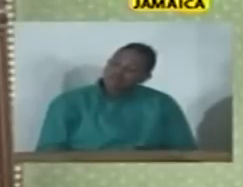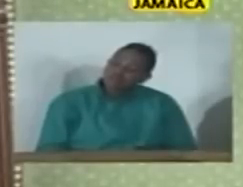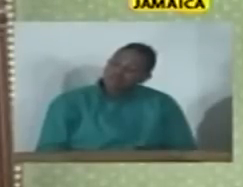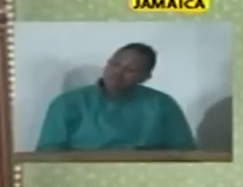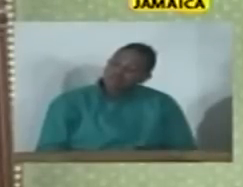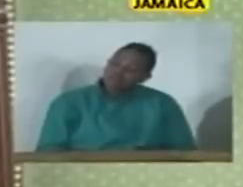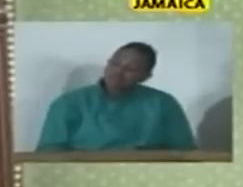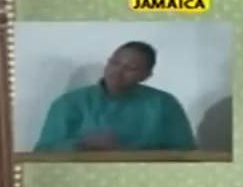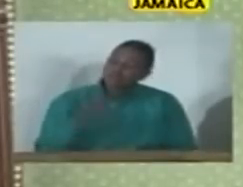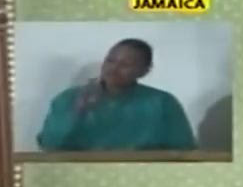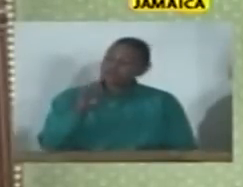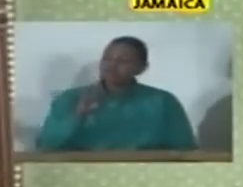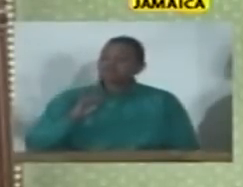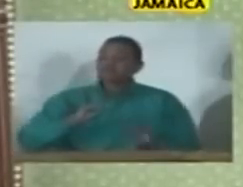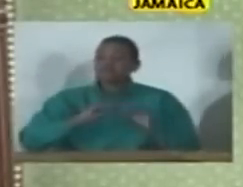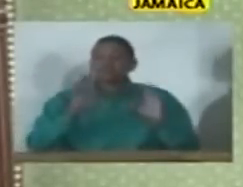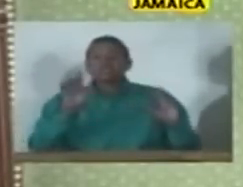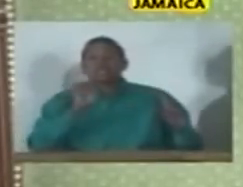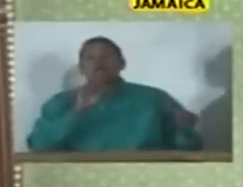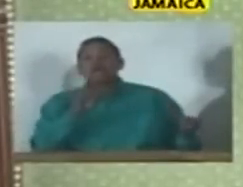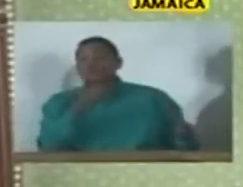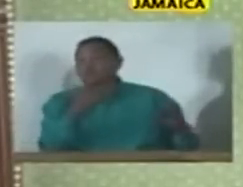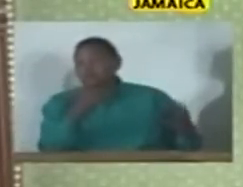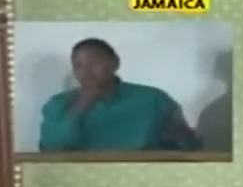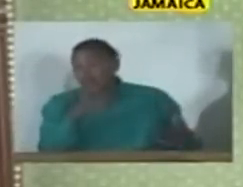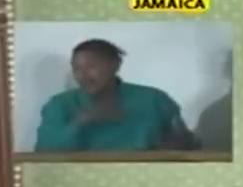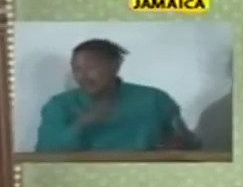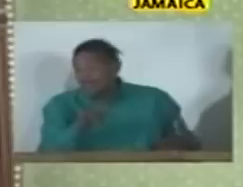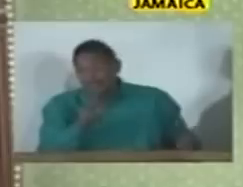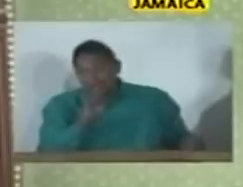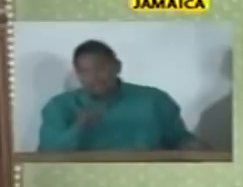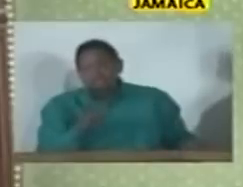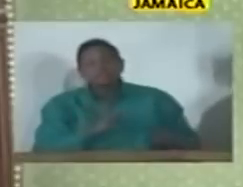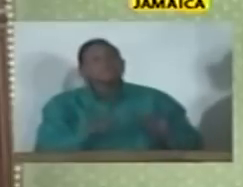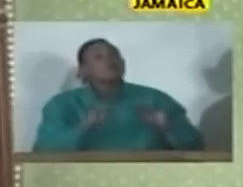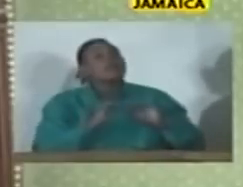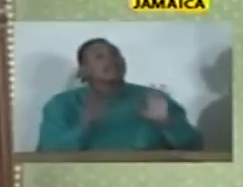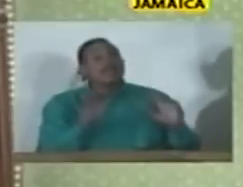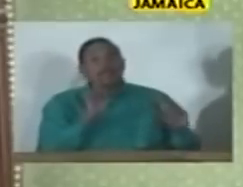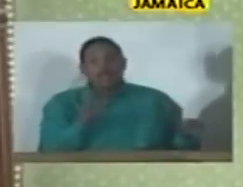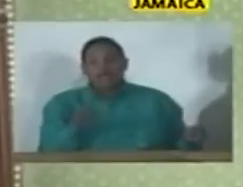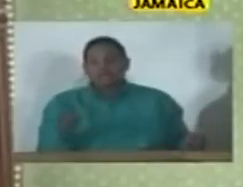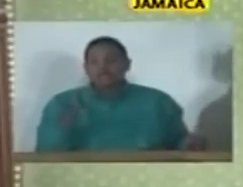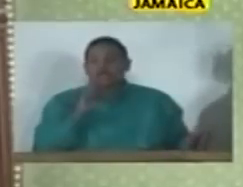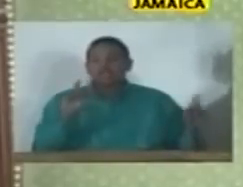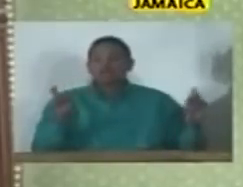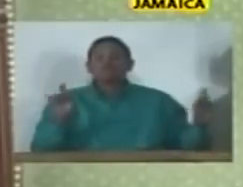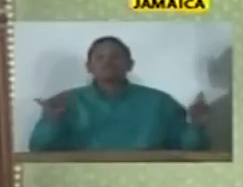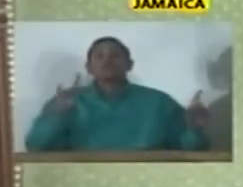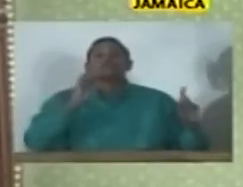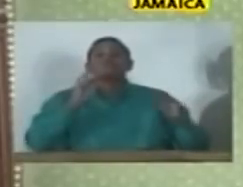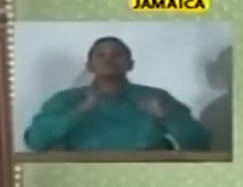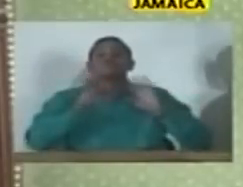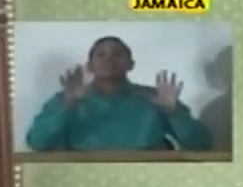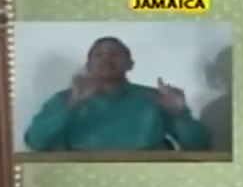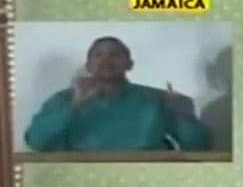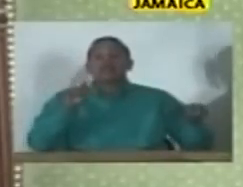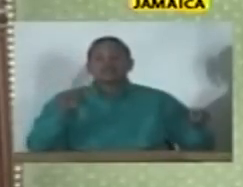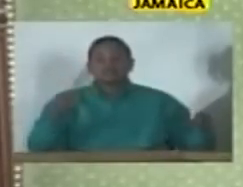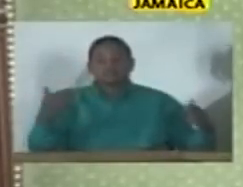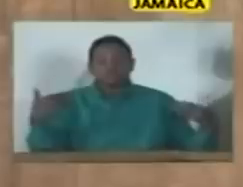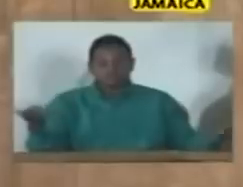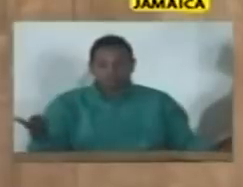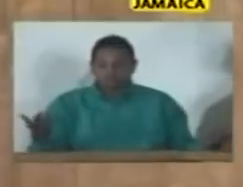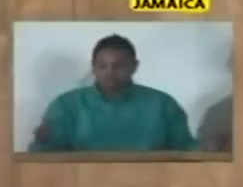clearly answered. You might not like the answer, but it has been clearly answered, and I rule that it has been clearly answered. I take your next